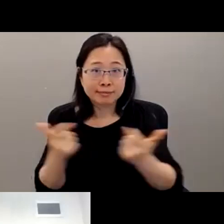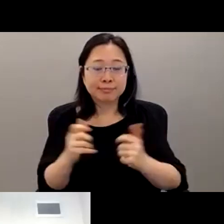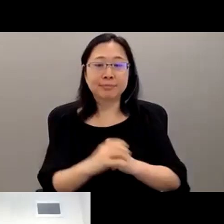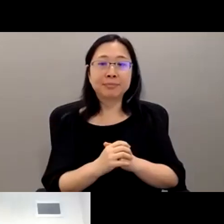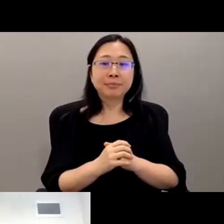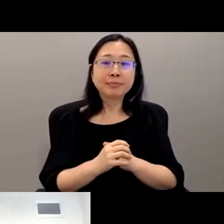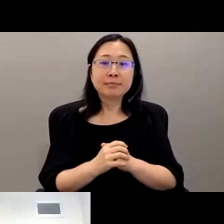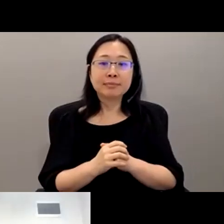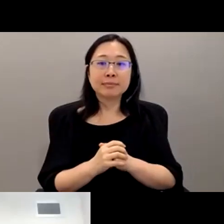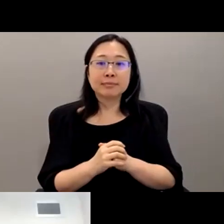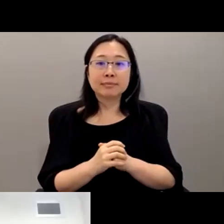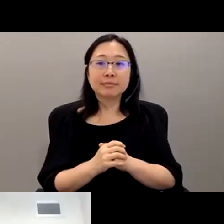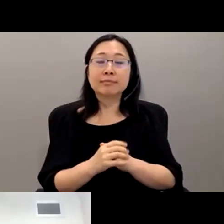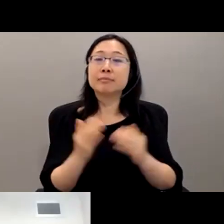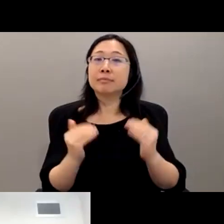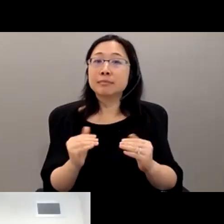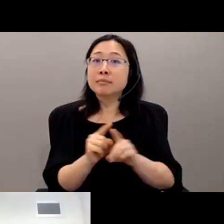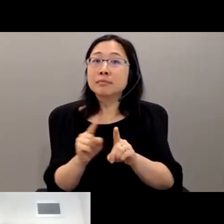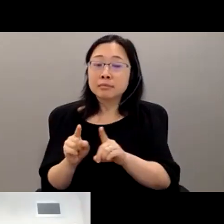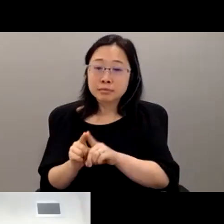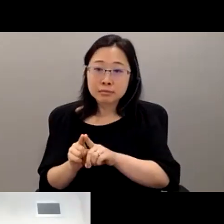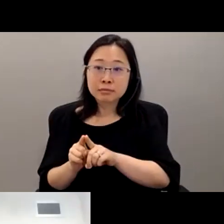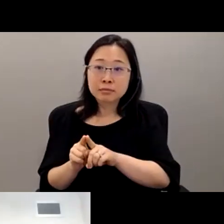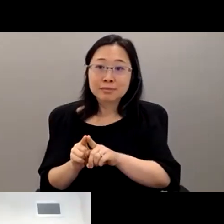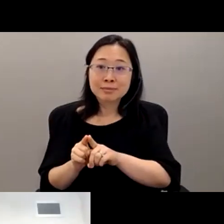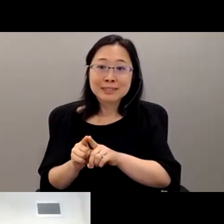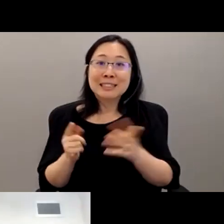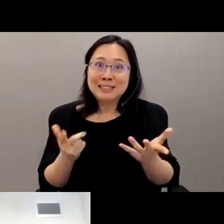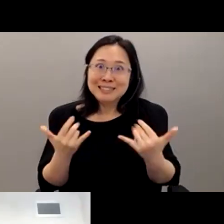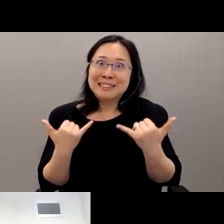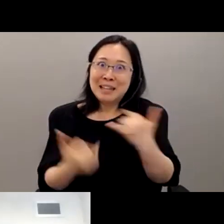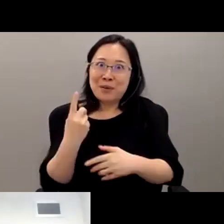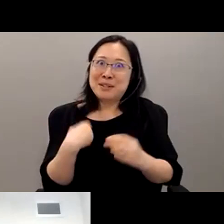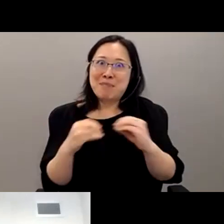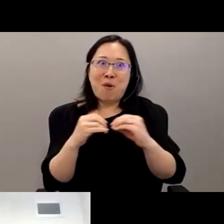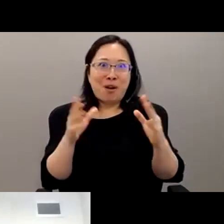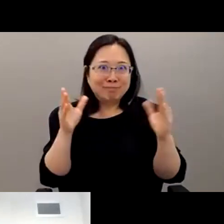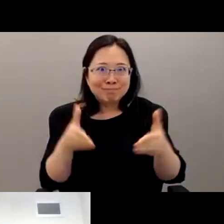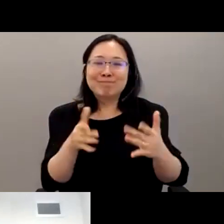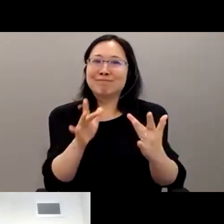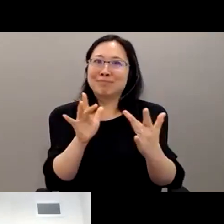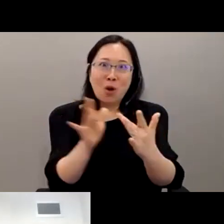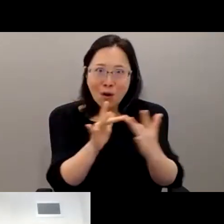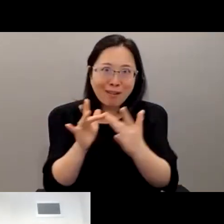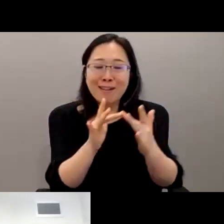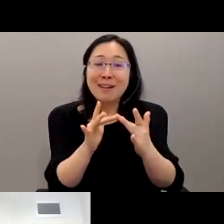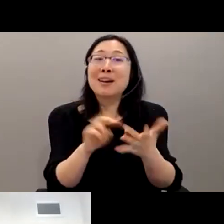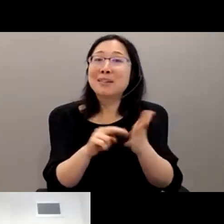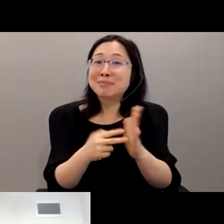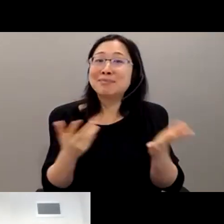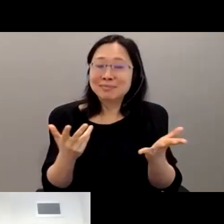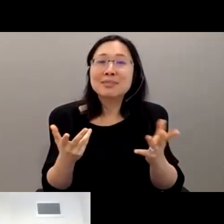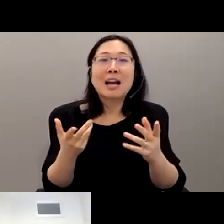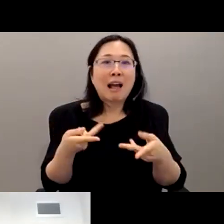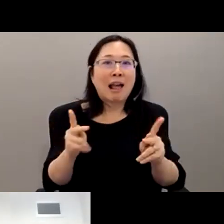course, being a bit more online as we are right here, it does open opportunities for us to connect